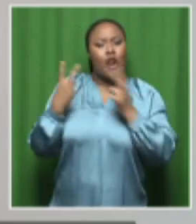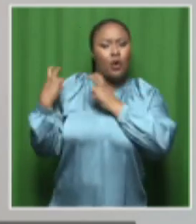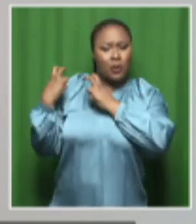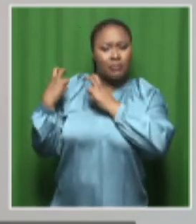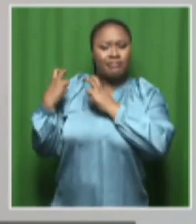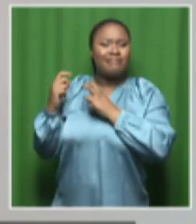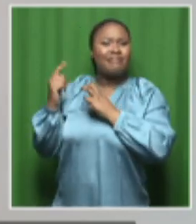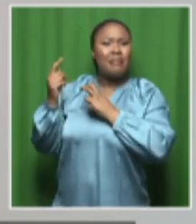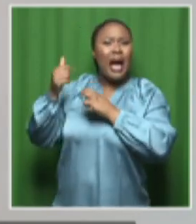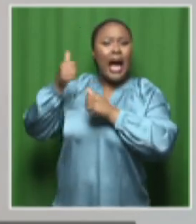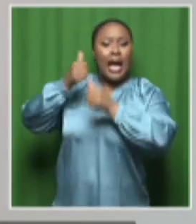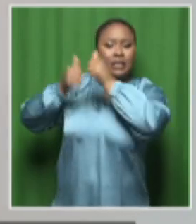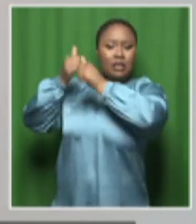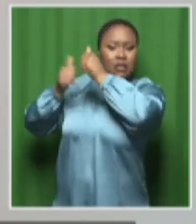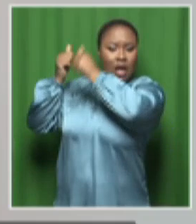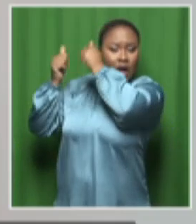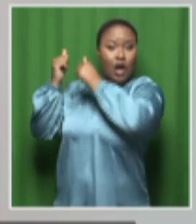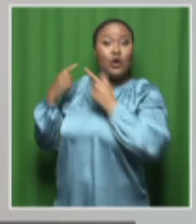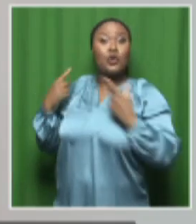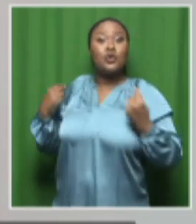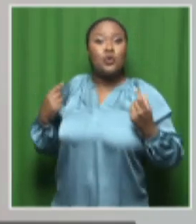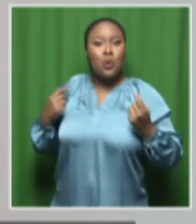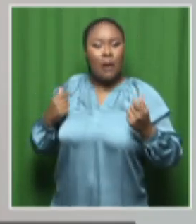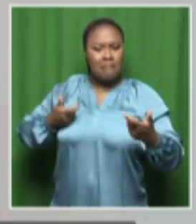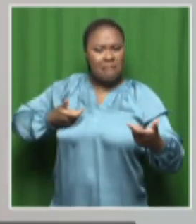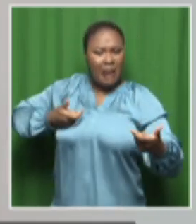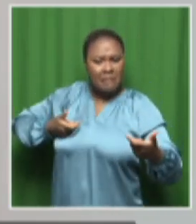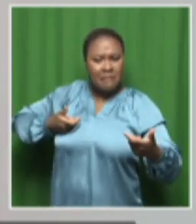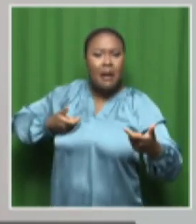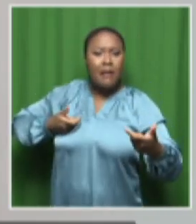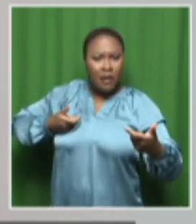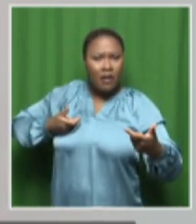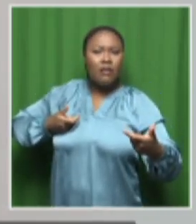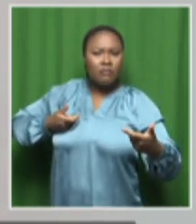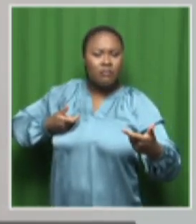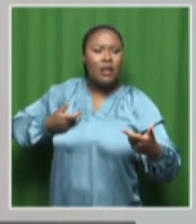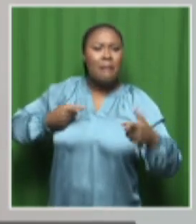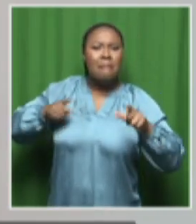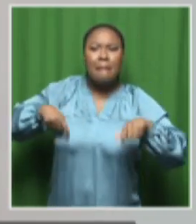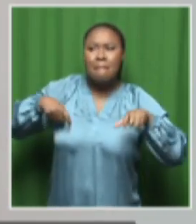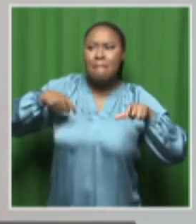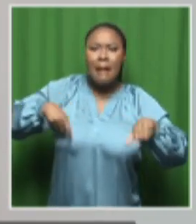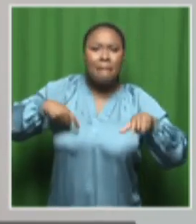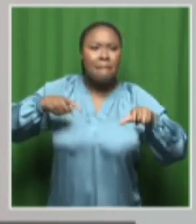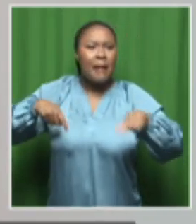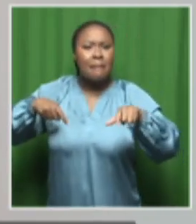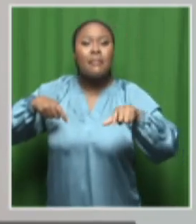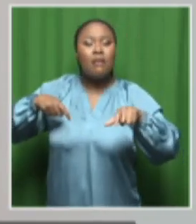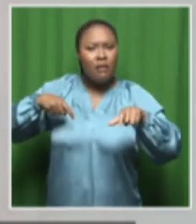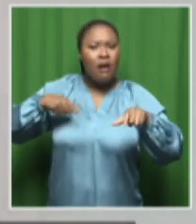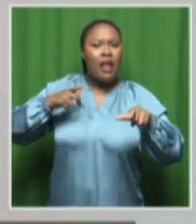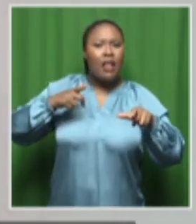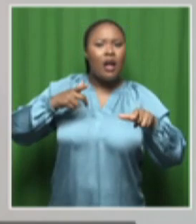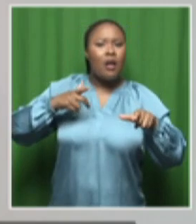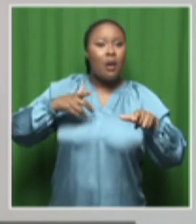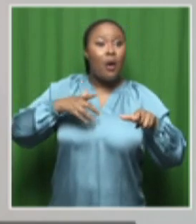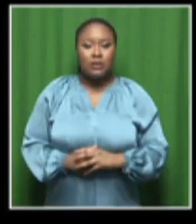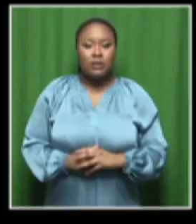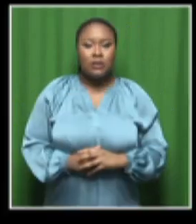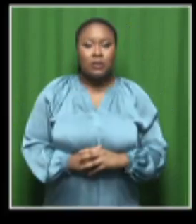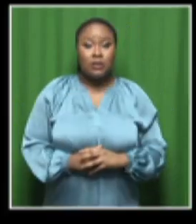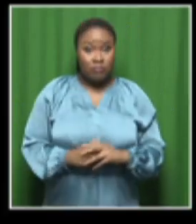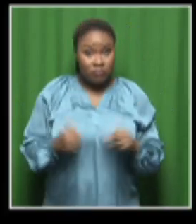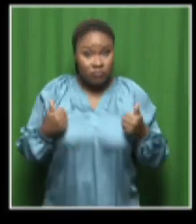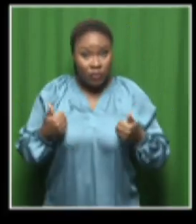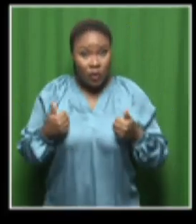environment, they hunted of the environment, they were sustainable, they moved from one place to the other to not overgraze, to